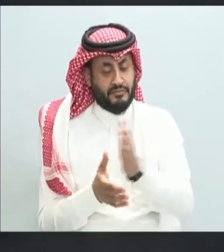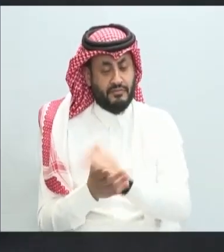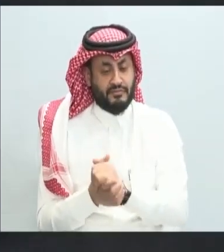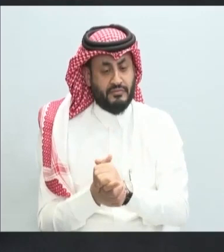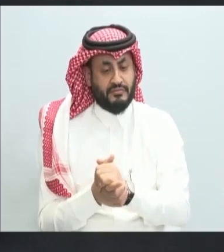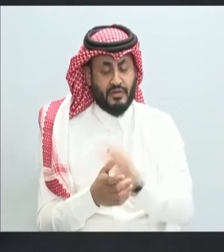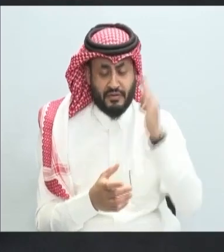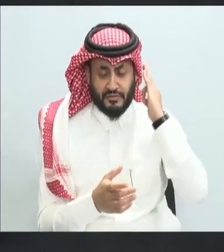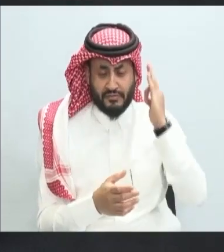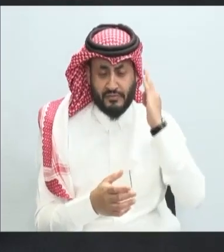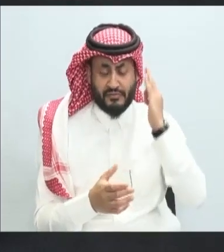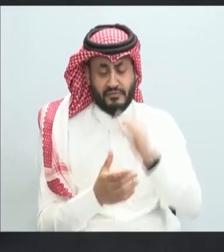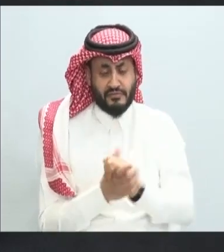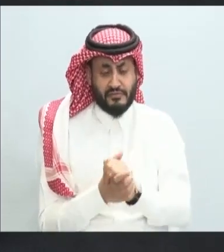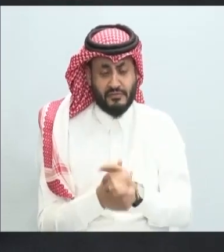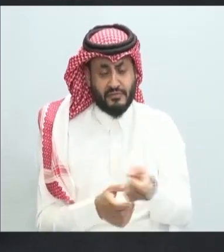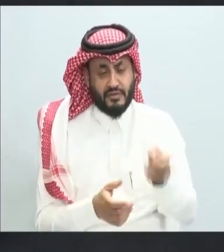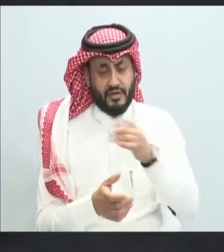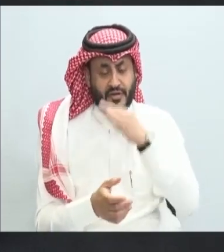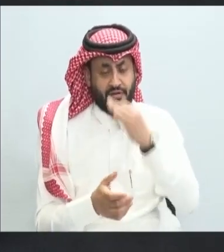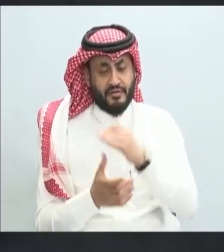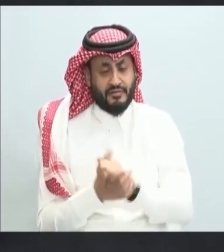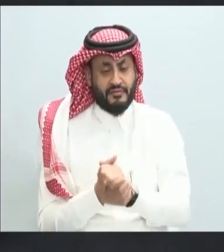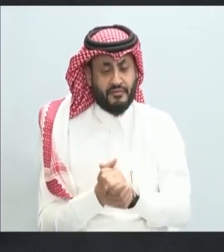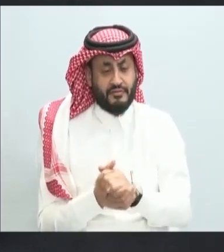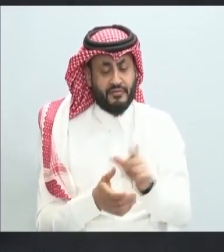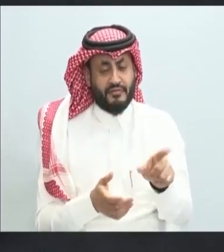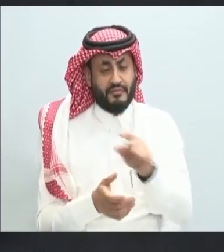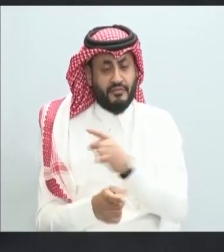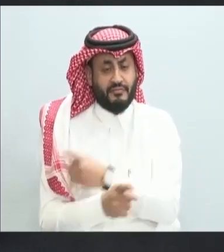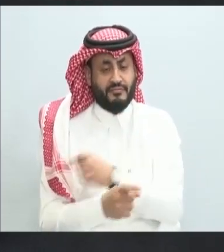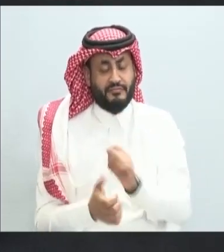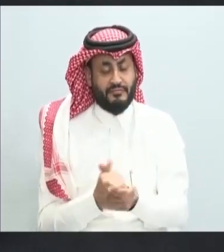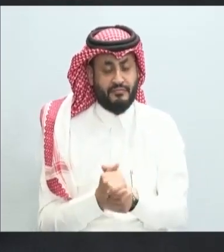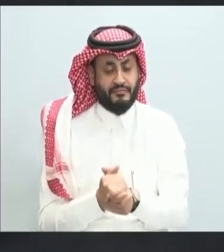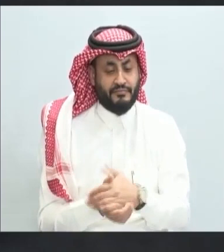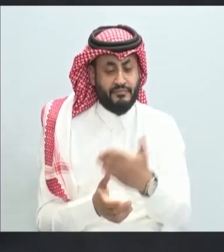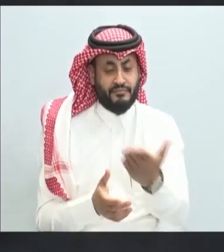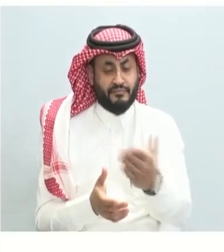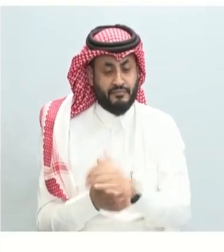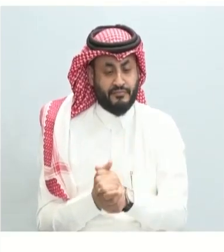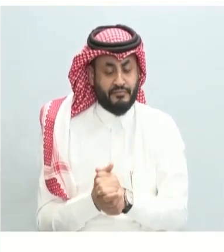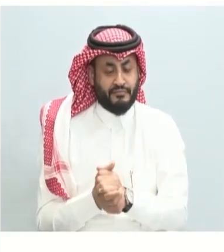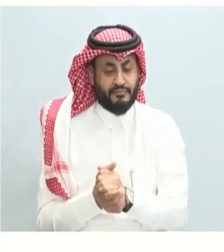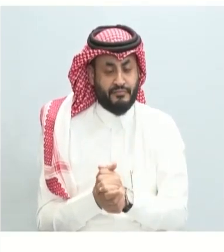we're going to listen to them and to say them after the teacher. So let's start.